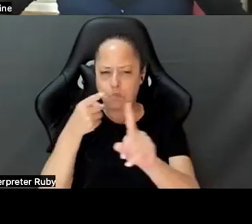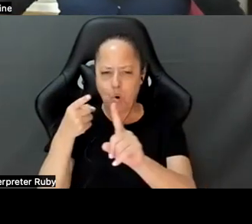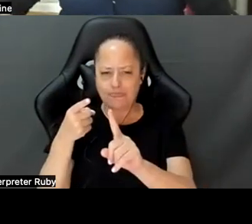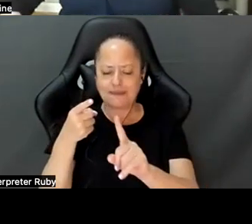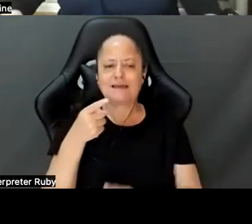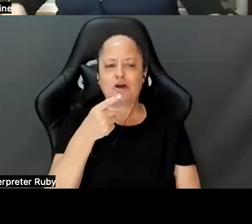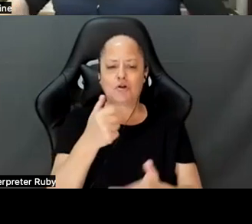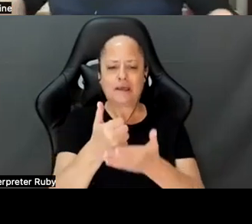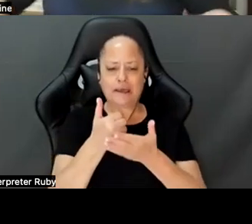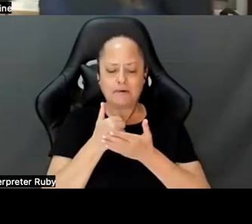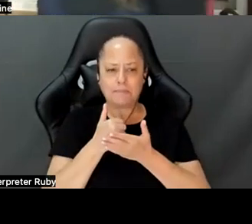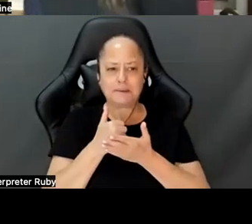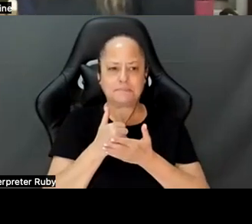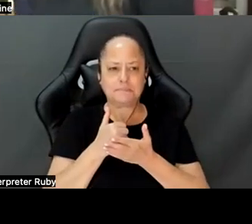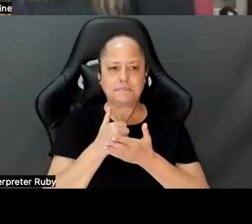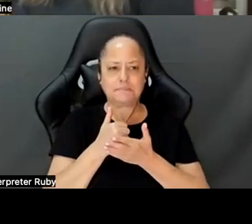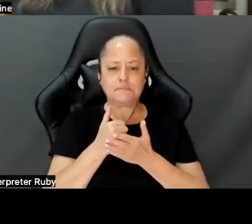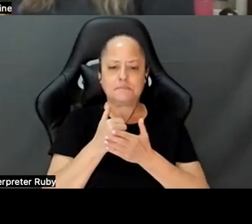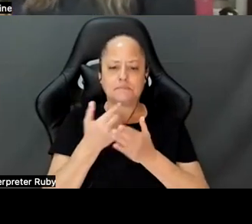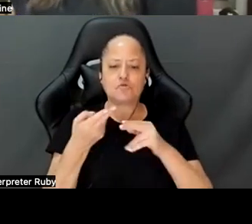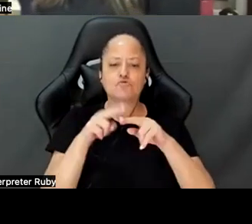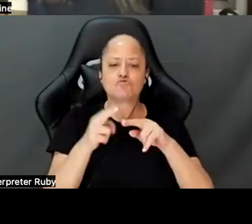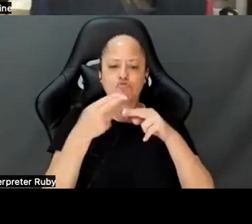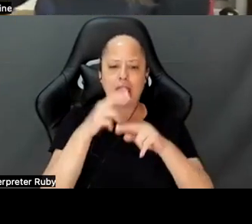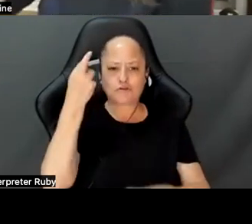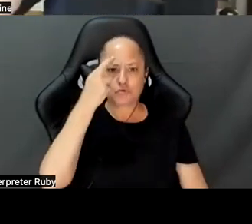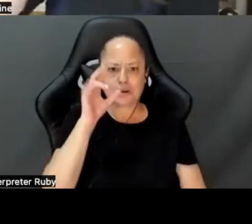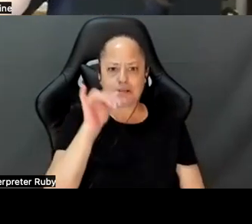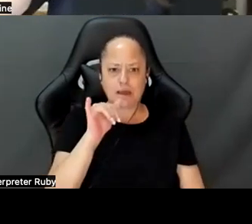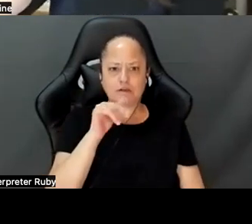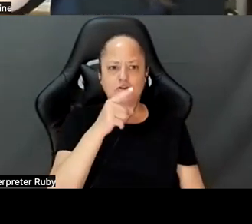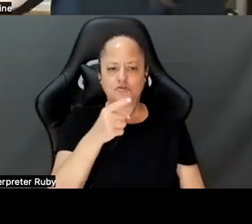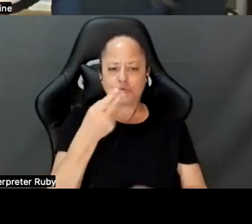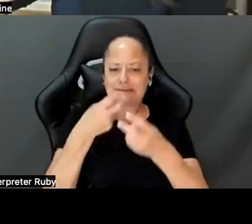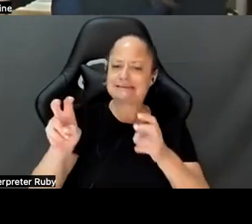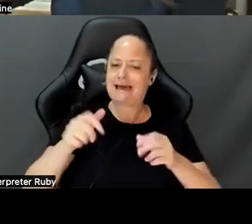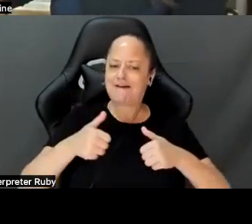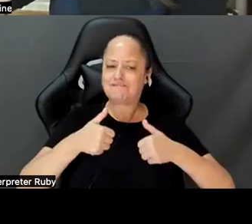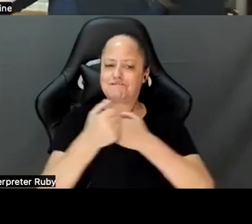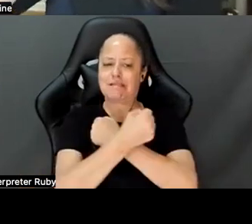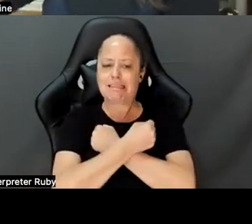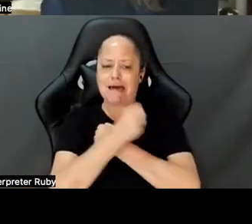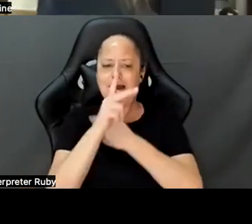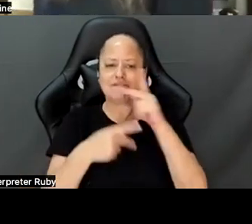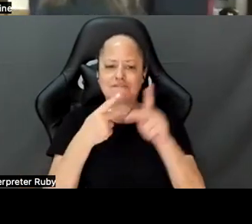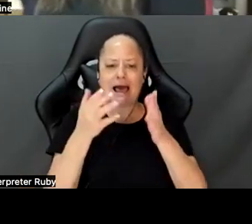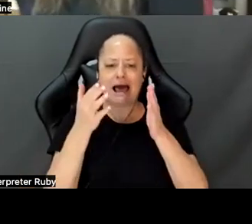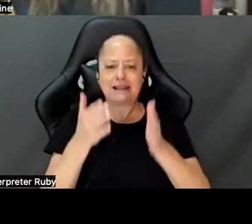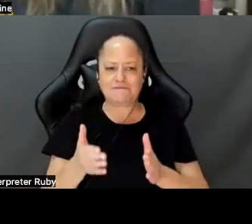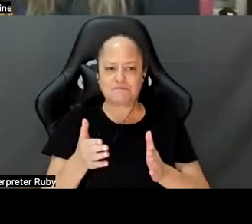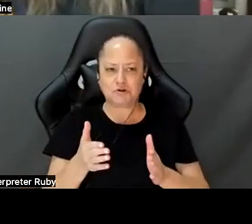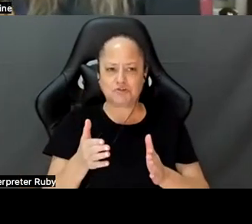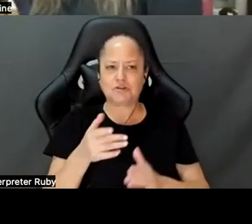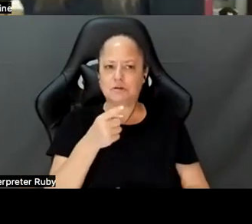kind of helped me gradually realize it. And she was also a little bit of a tough love kind of person. So she kind of did at a certain point, was like,